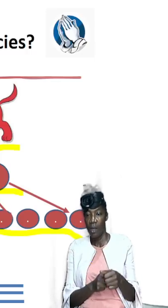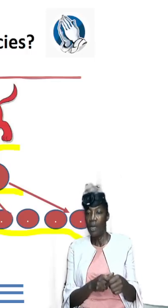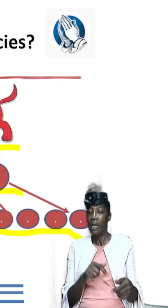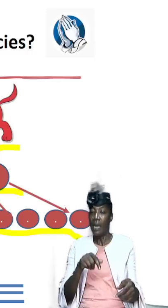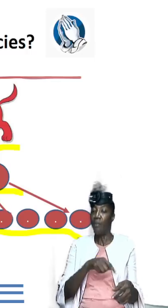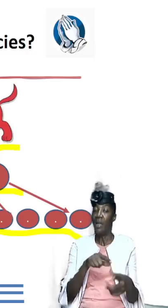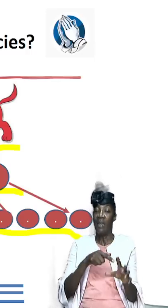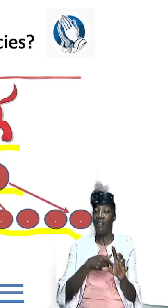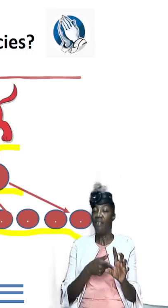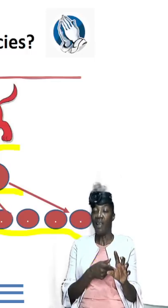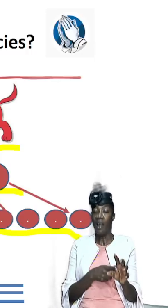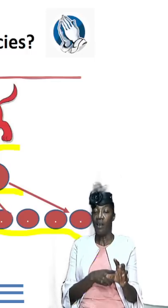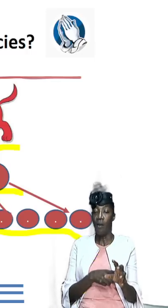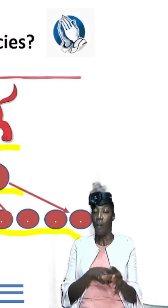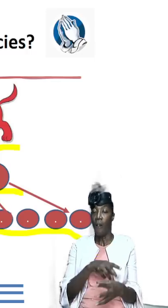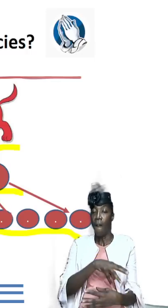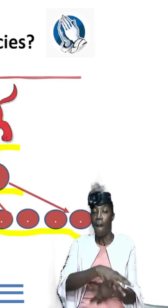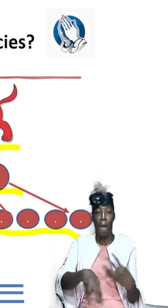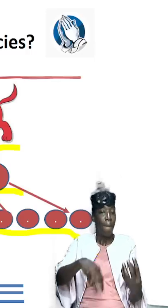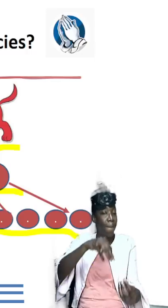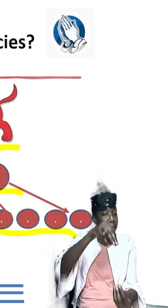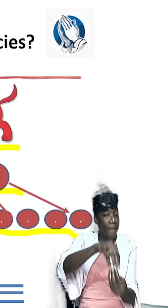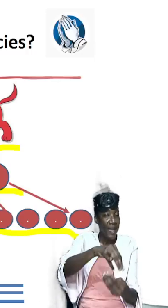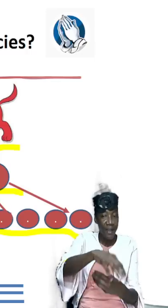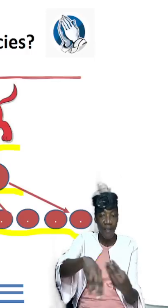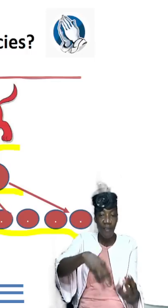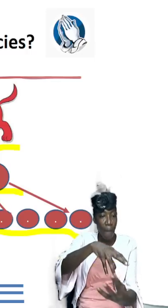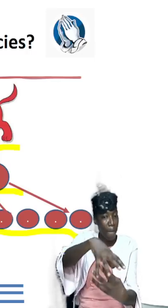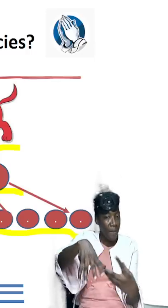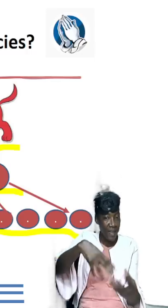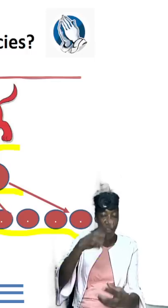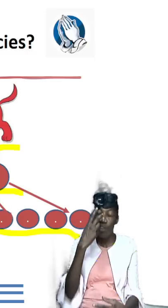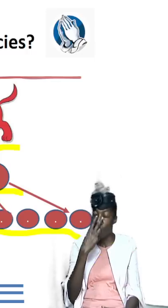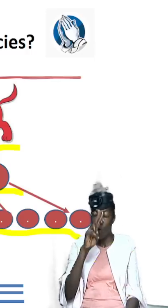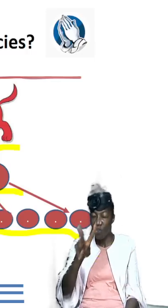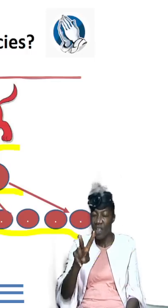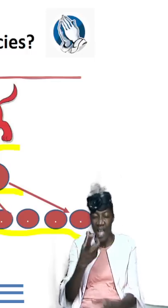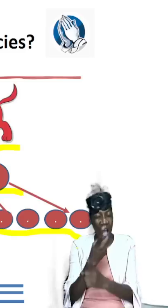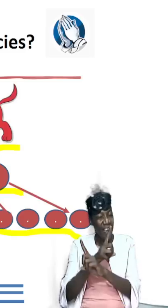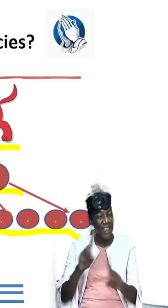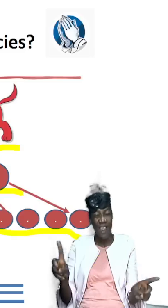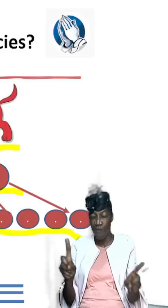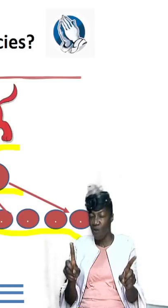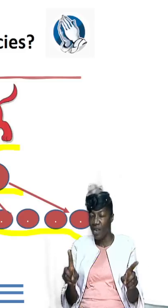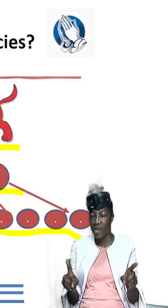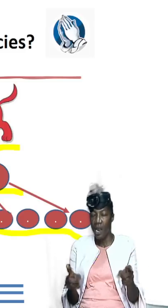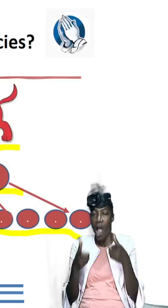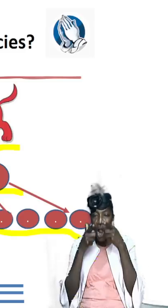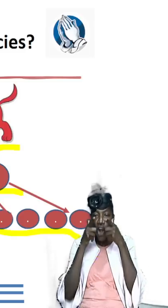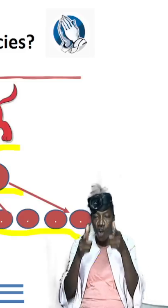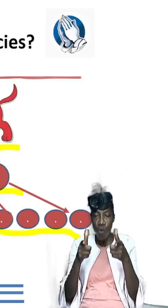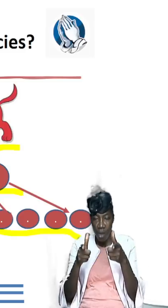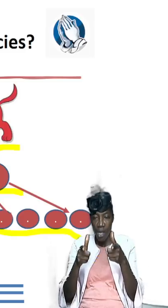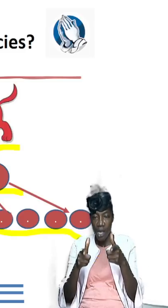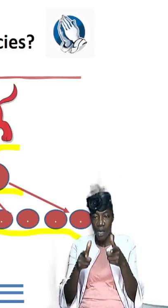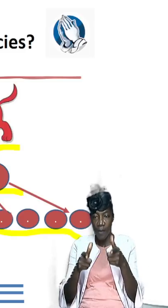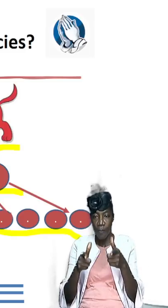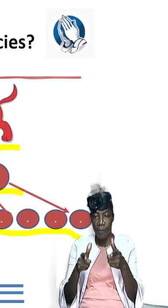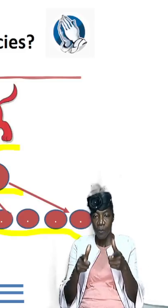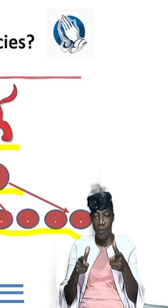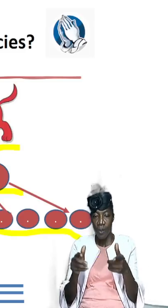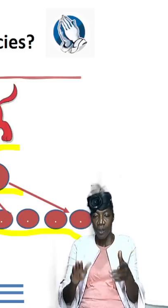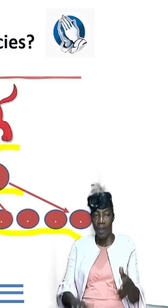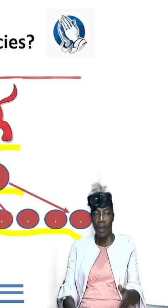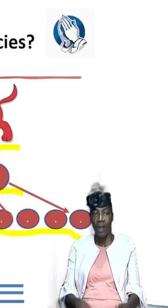mix with others, you're going to see a diverse looking set of dogs. But it